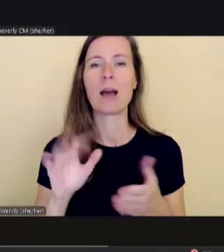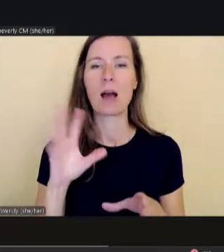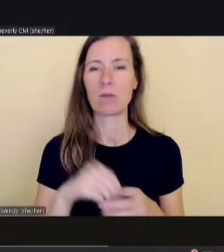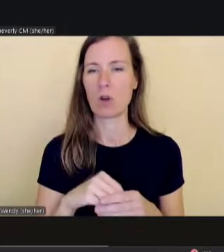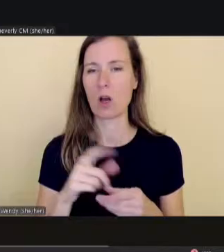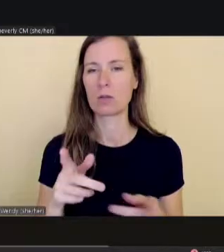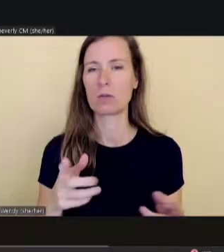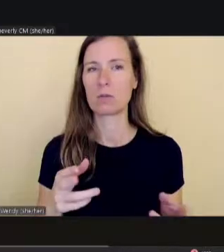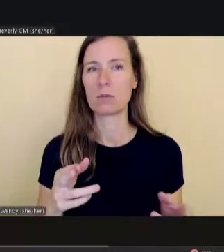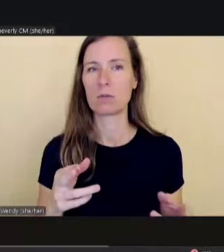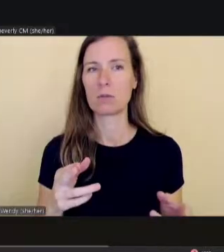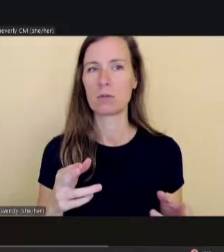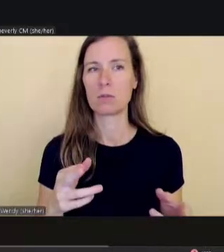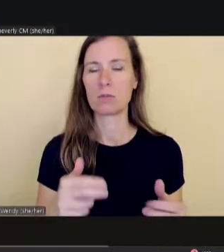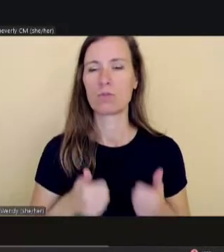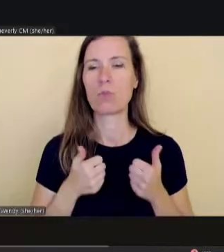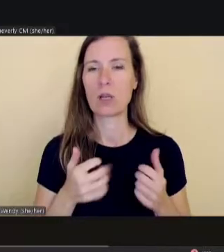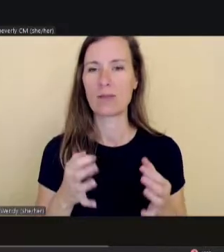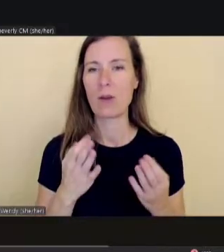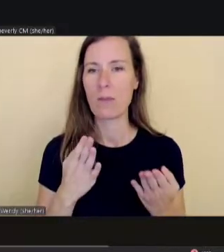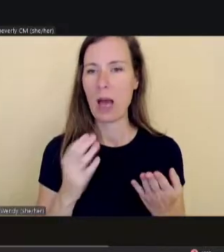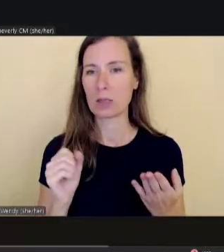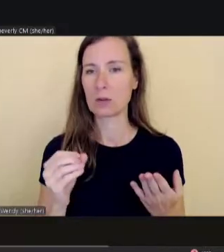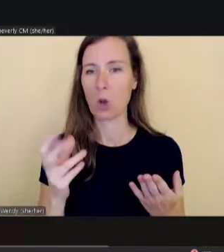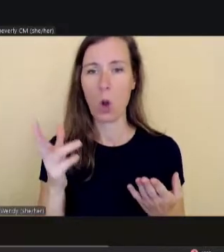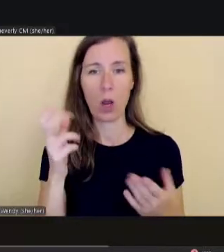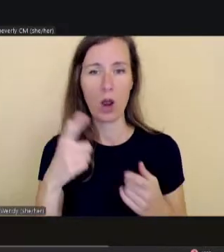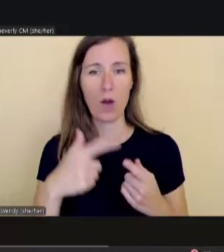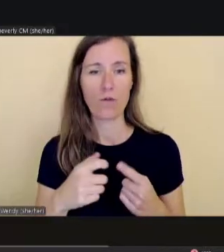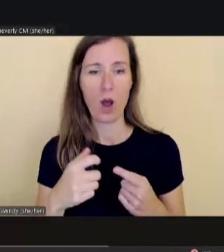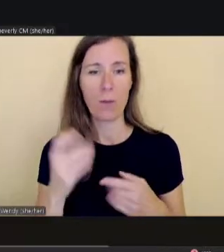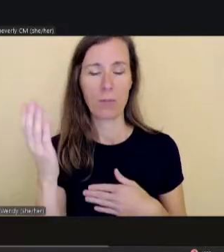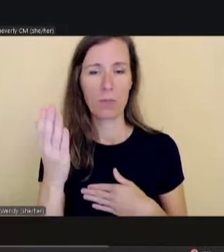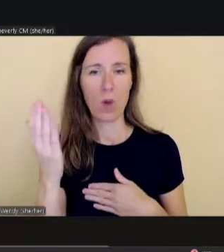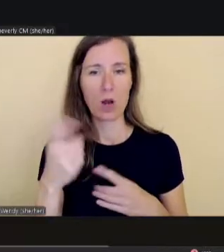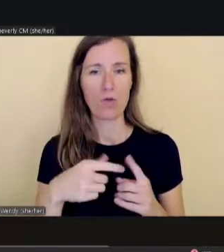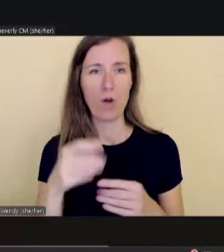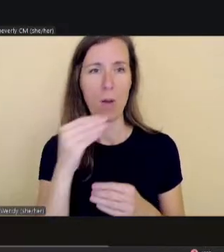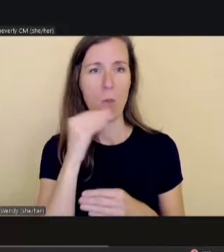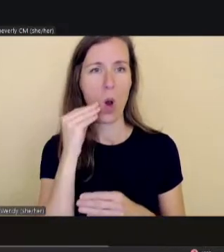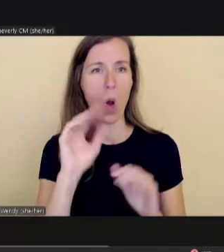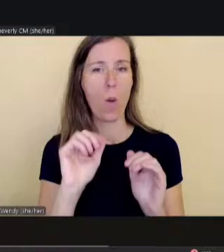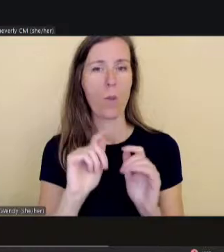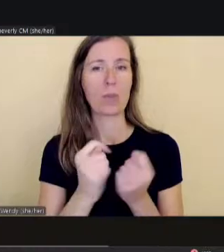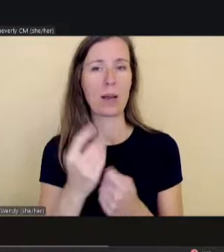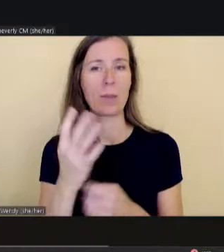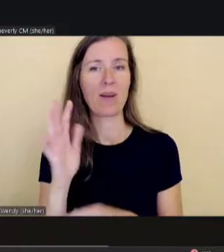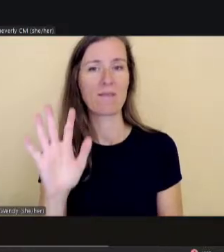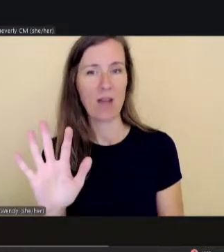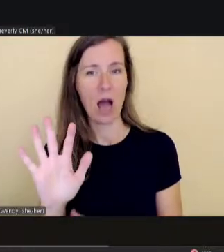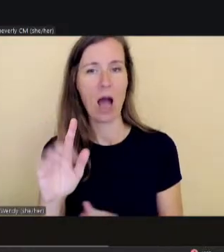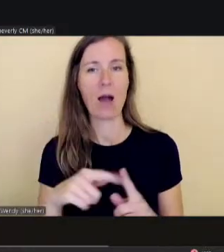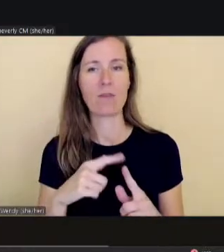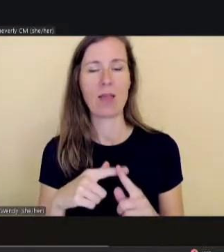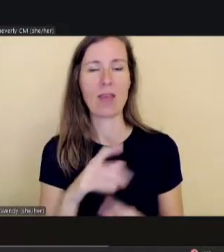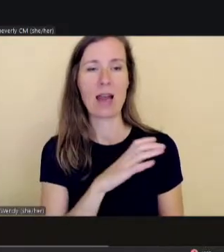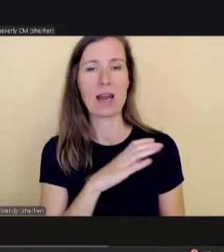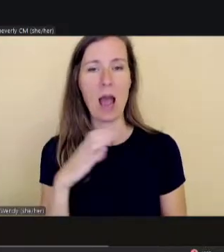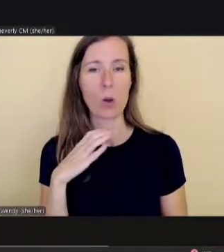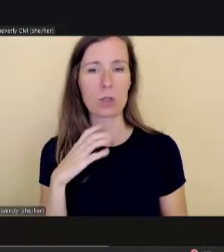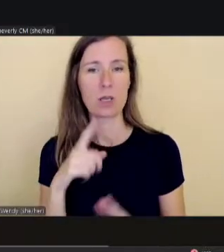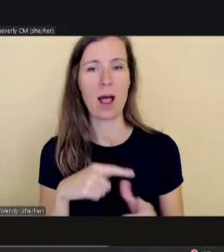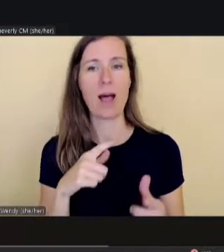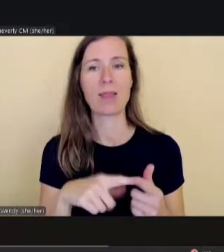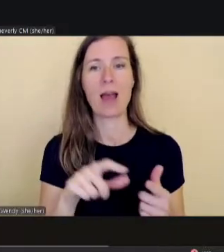hear a presentation from Home Team 5, and then hear from the council, and then hear any resident